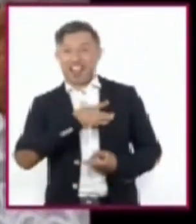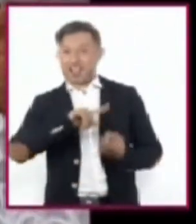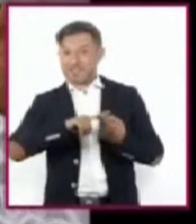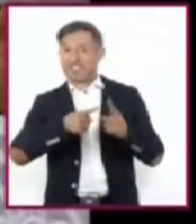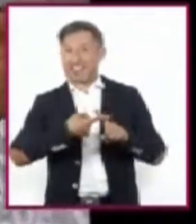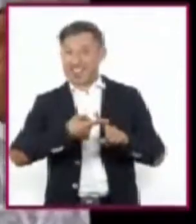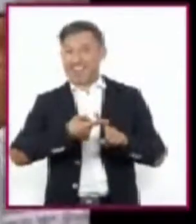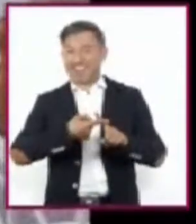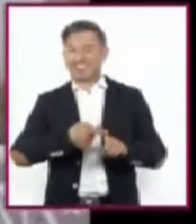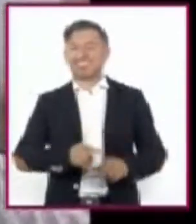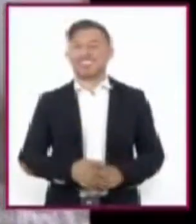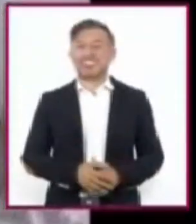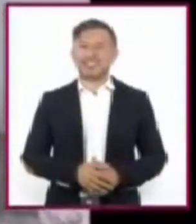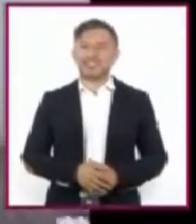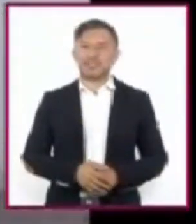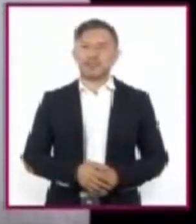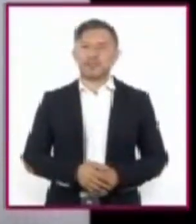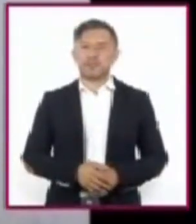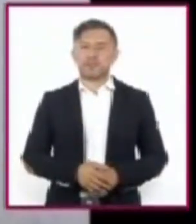He's my friend.